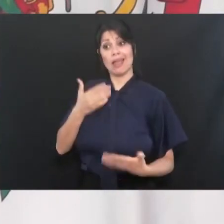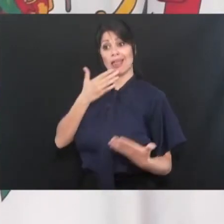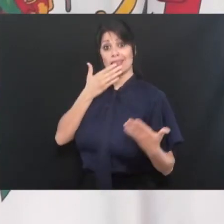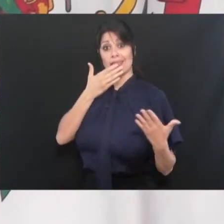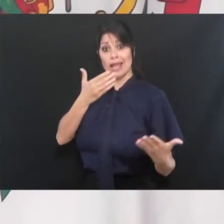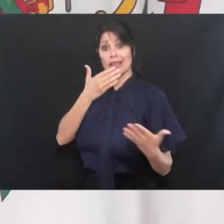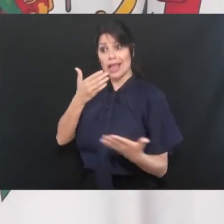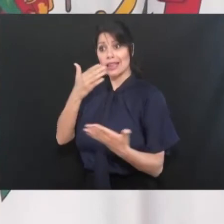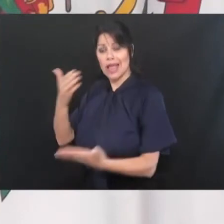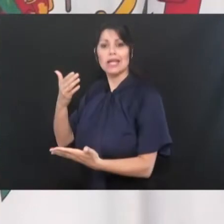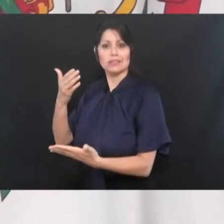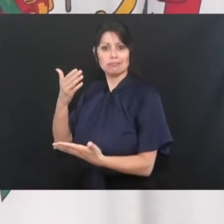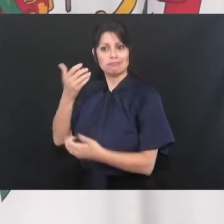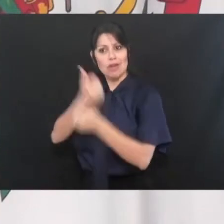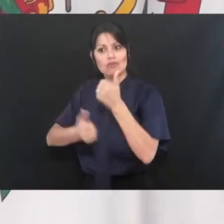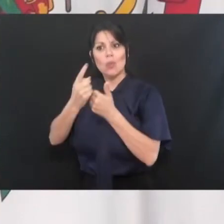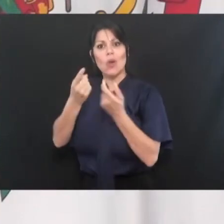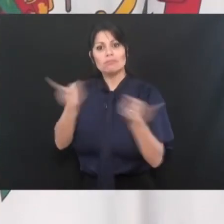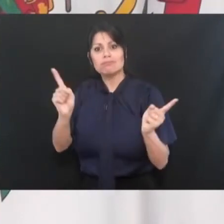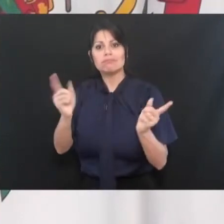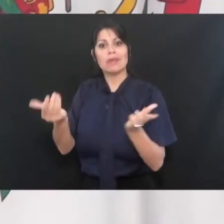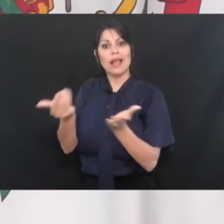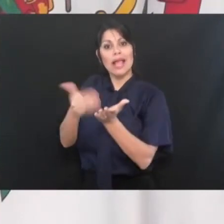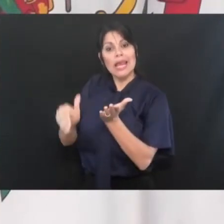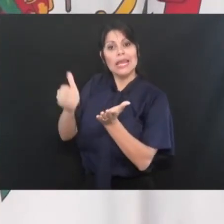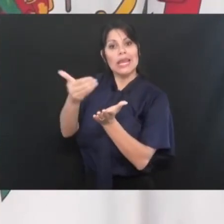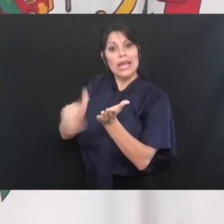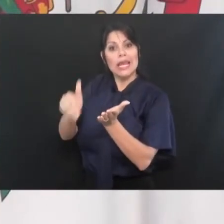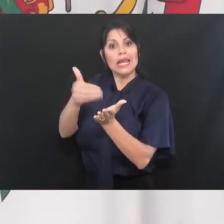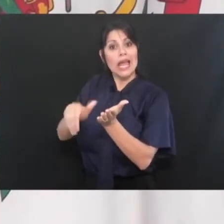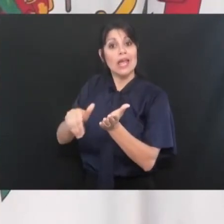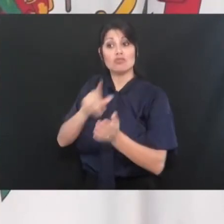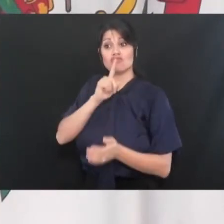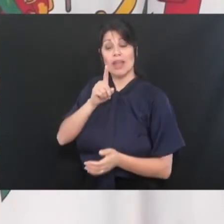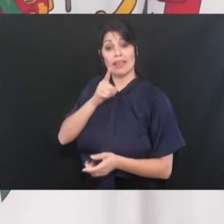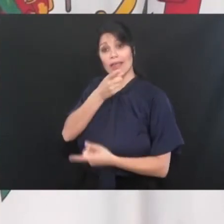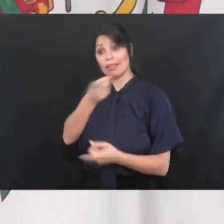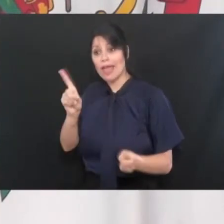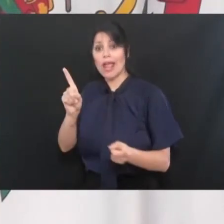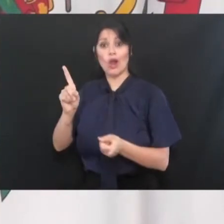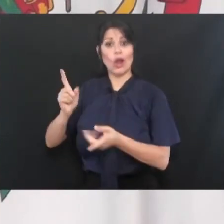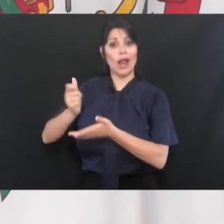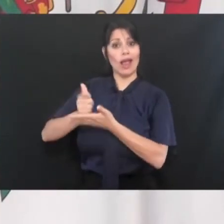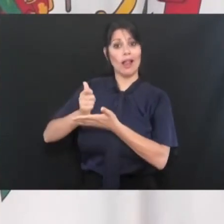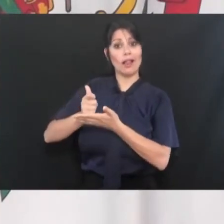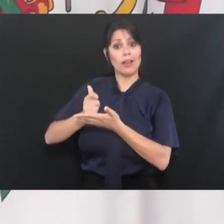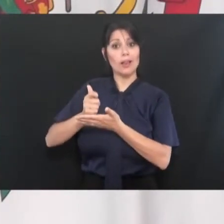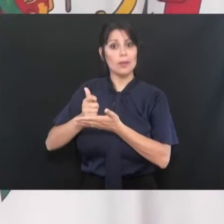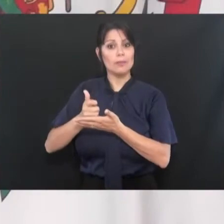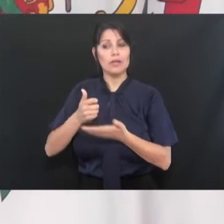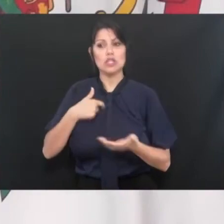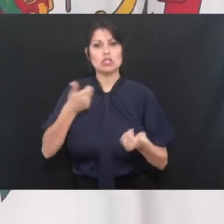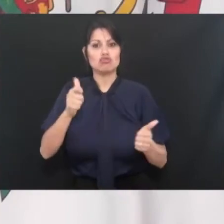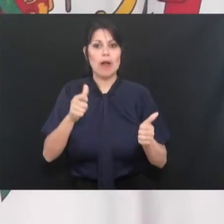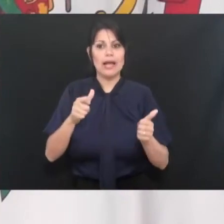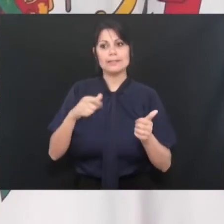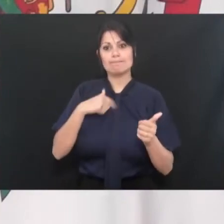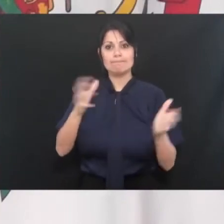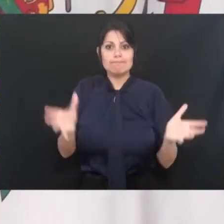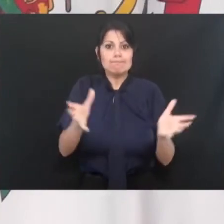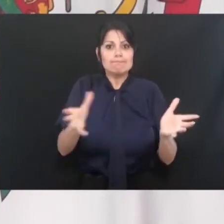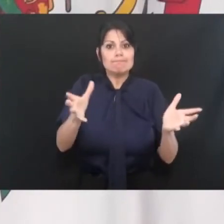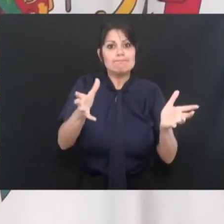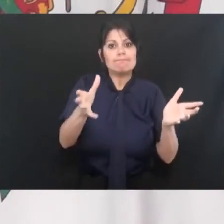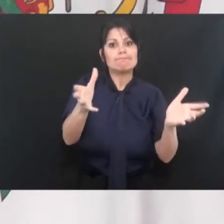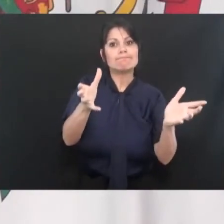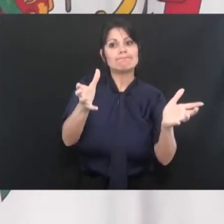again, and for all those that all the help that they've done and stepped up and trying to get more and more folks vaccinated. And